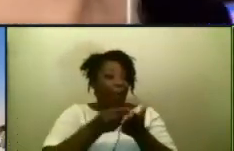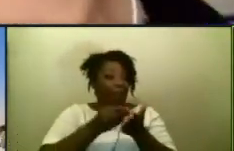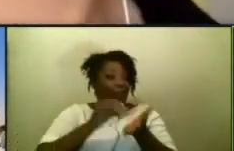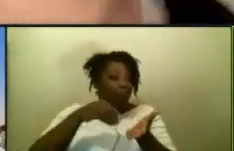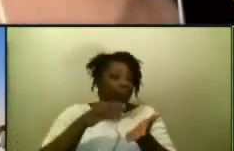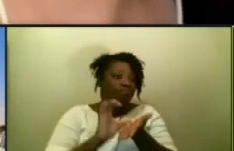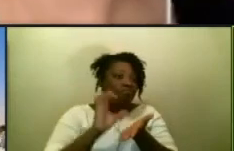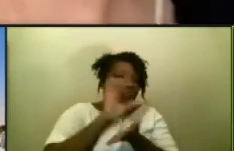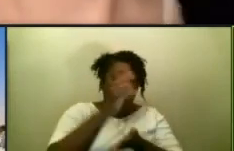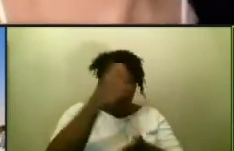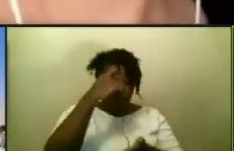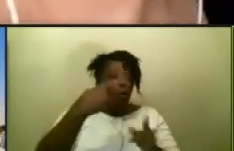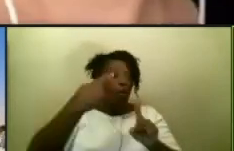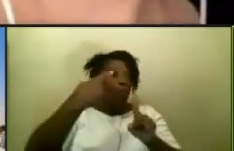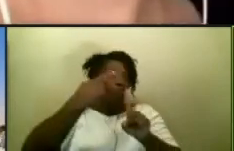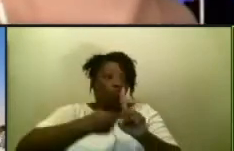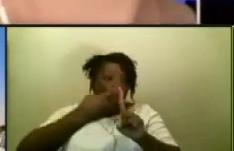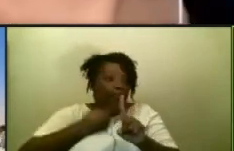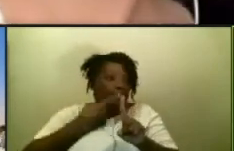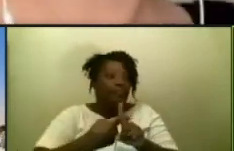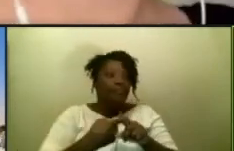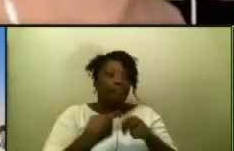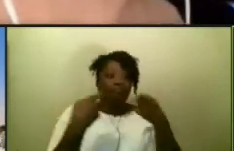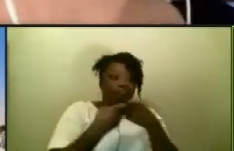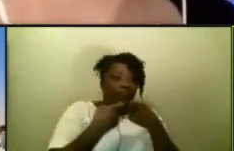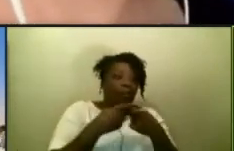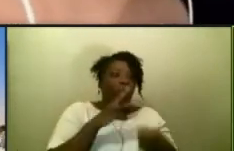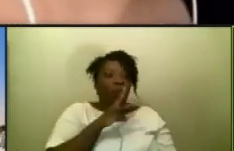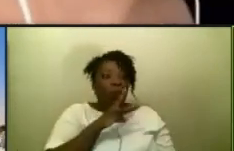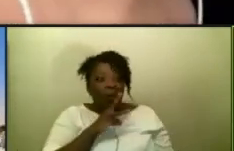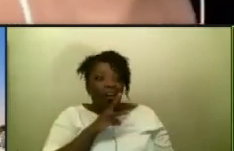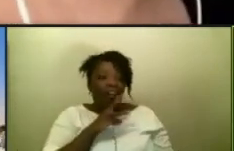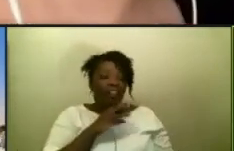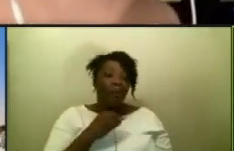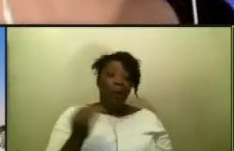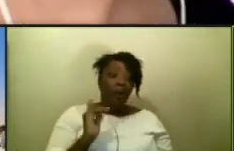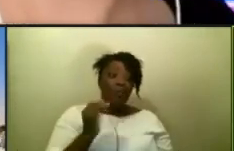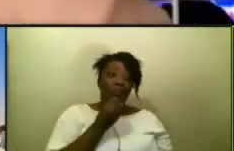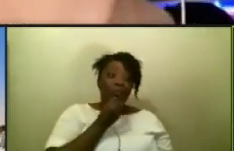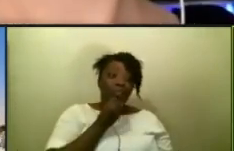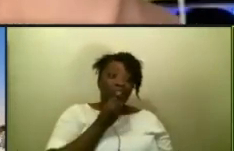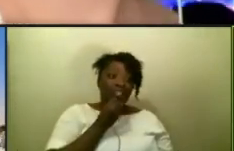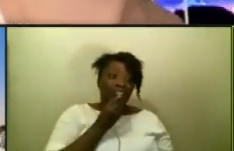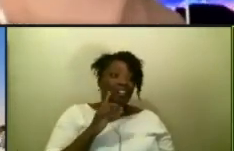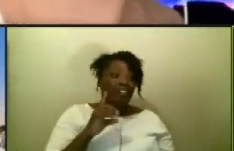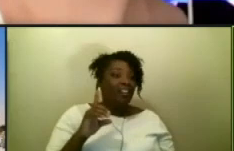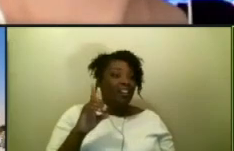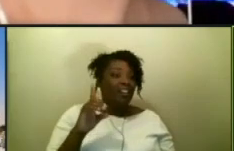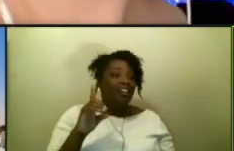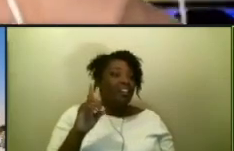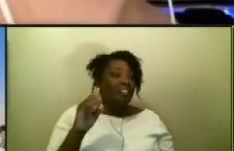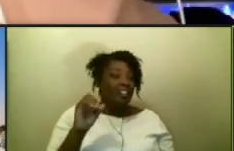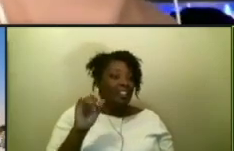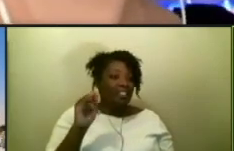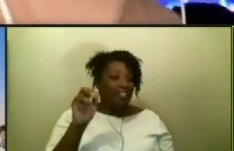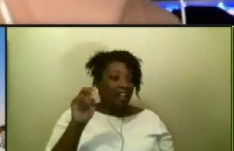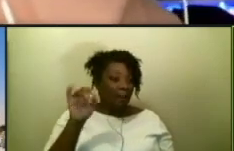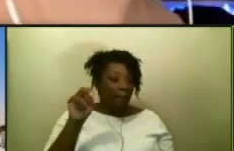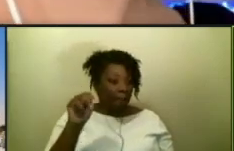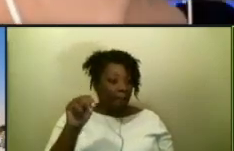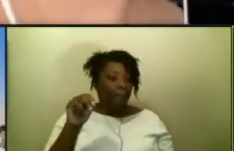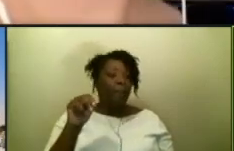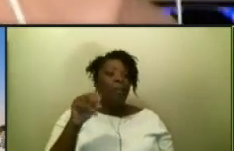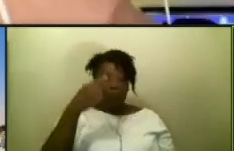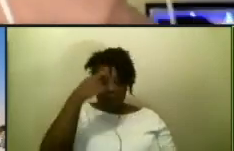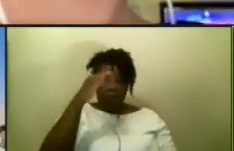help with utilities, we also help with food. I'd like to shout out Dar es Salaam for also working with us in terms